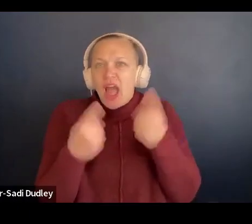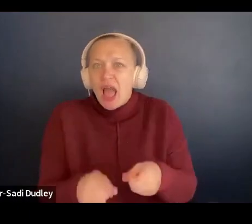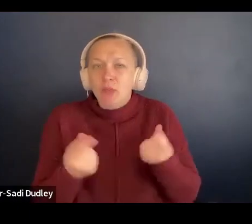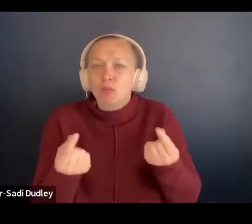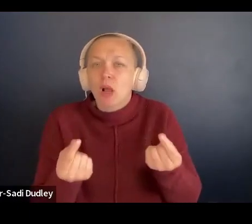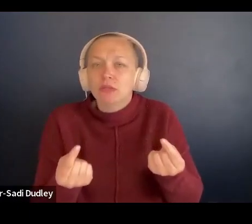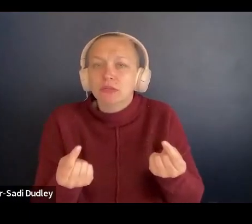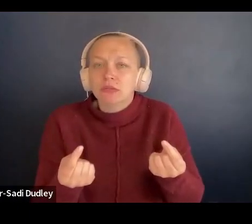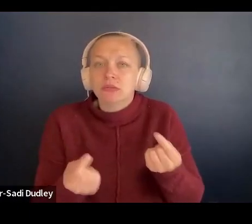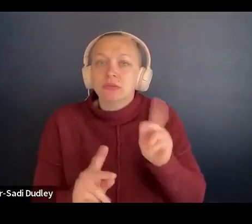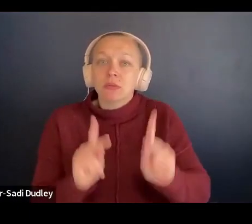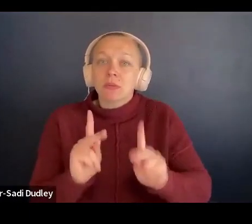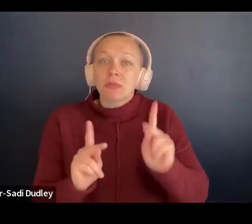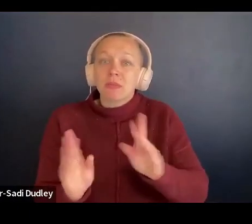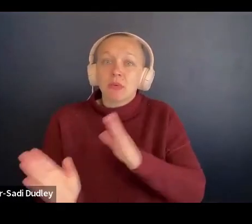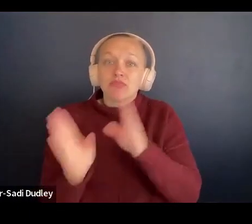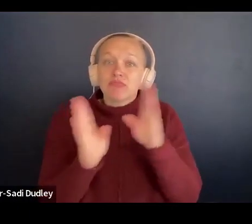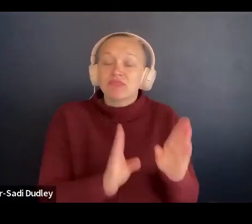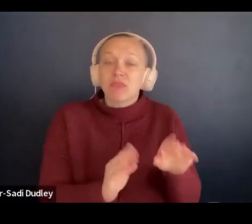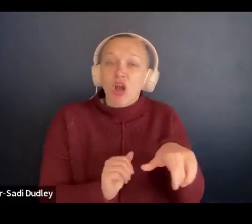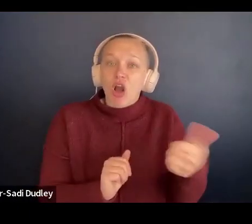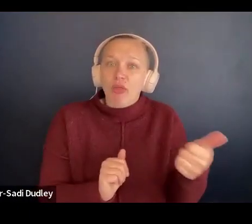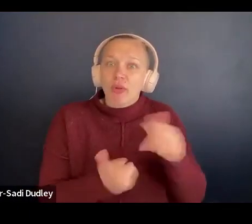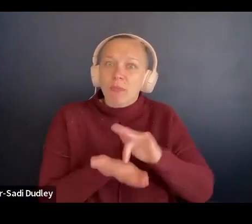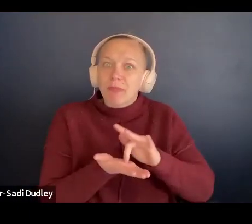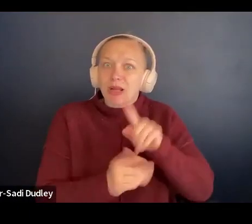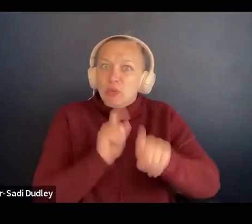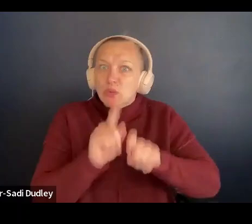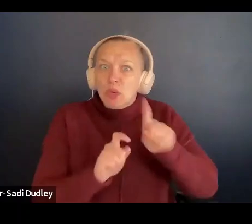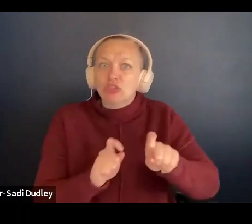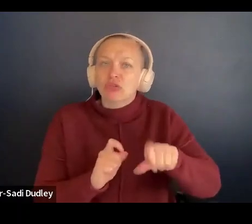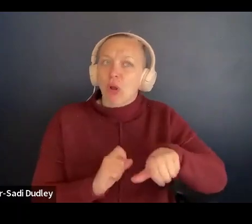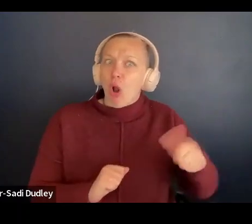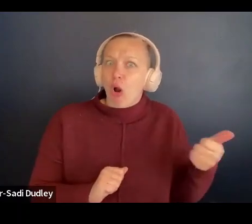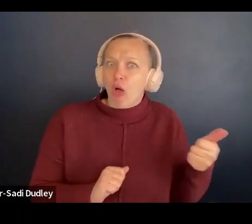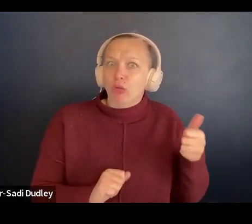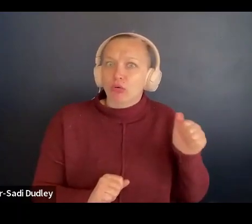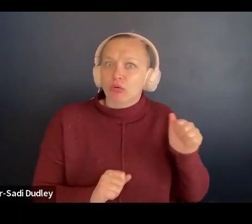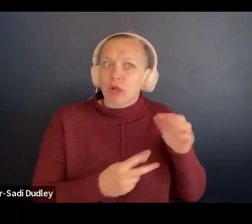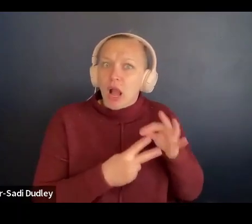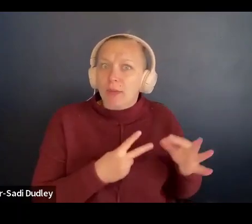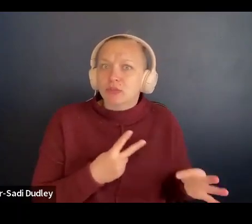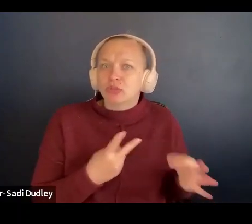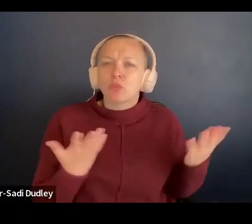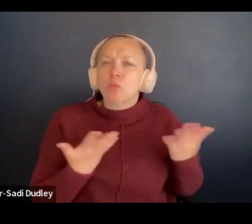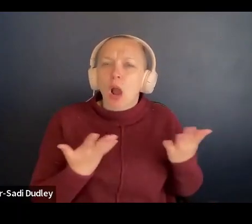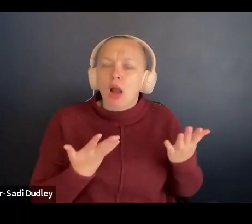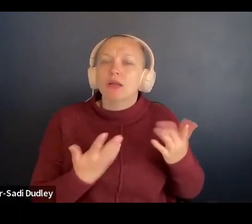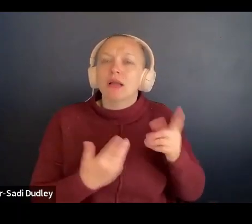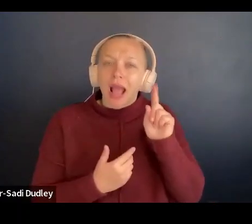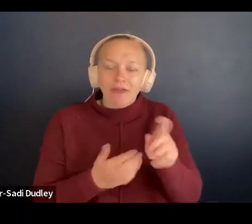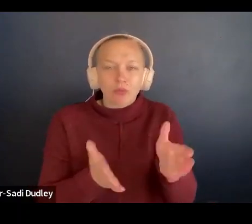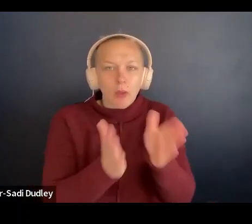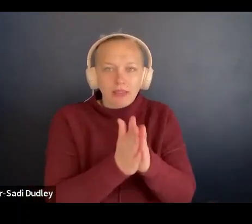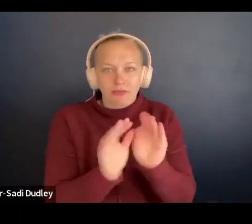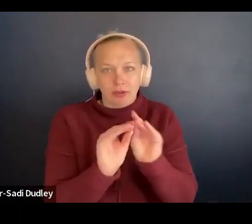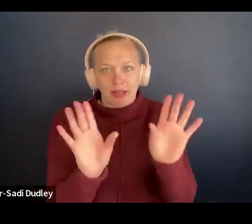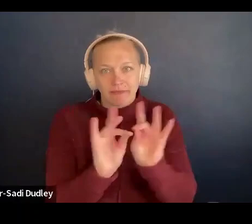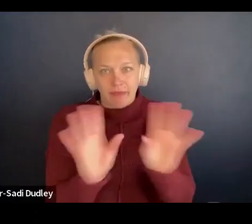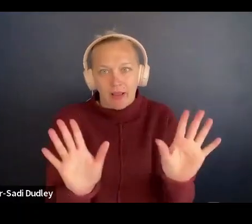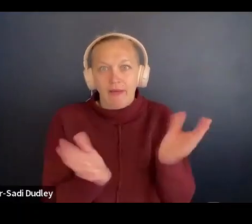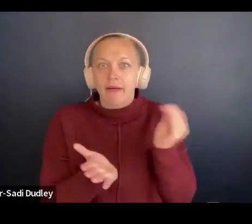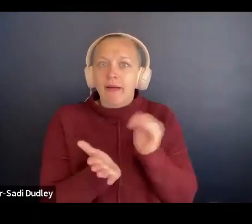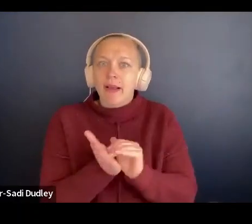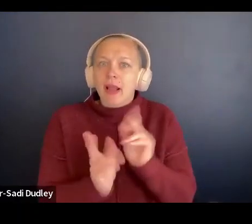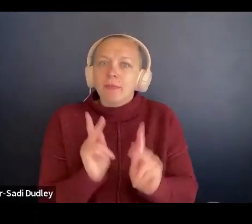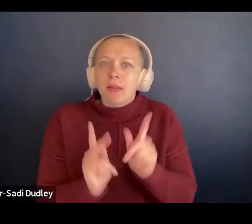medical condition may face. If you would prefer not to focus on the specifics, just think about what you want in